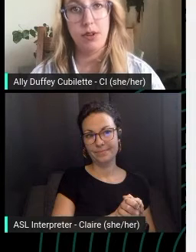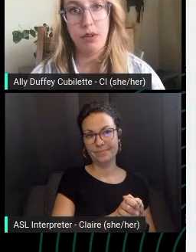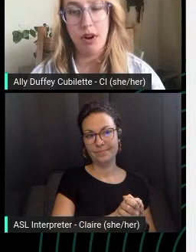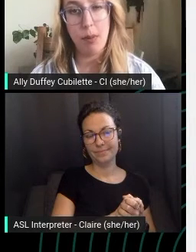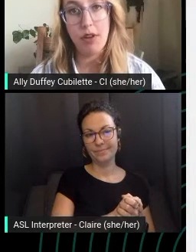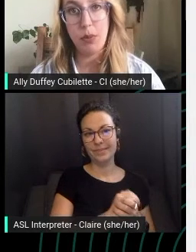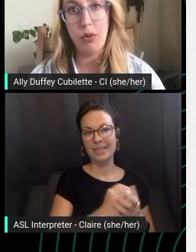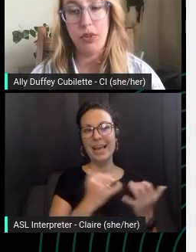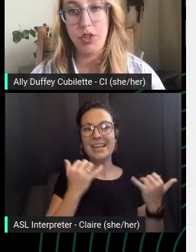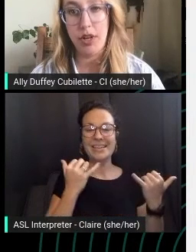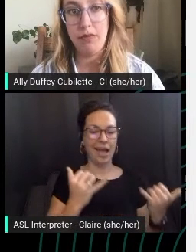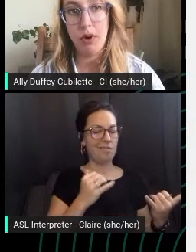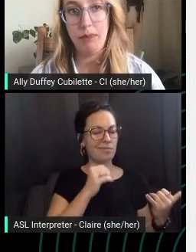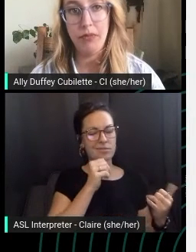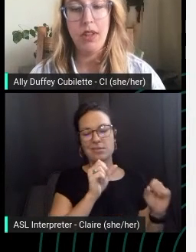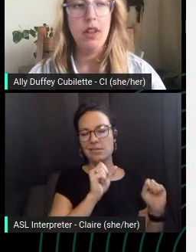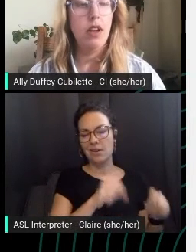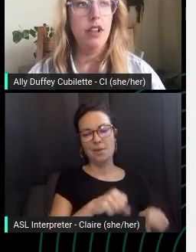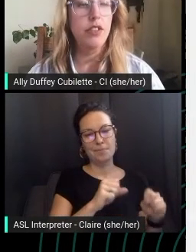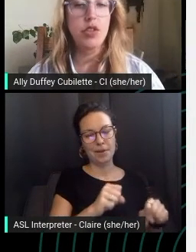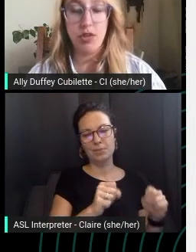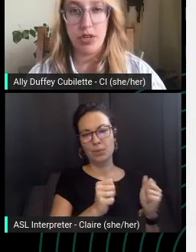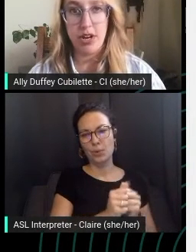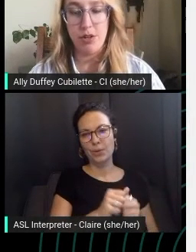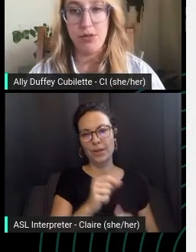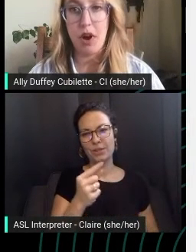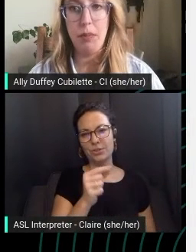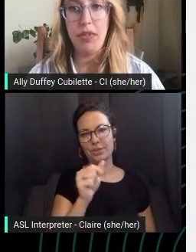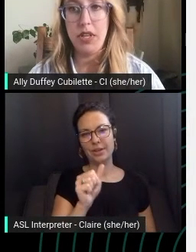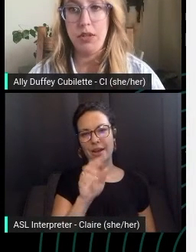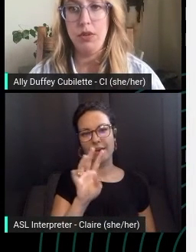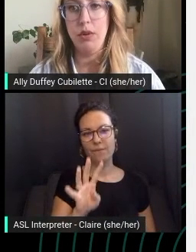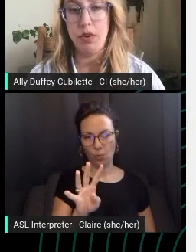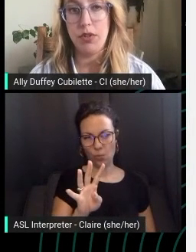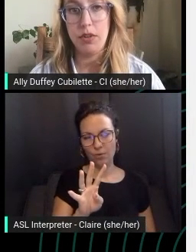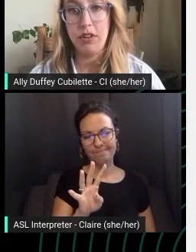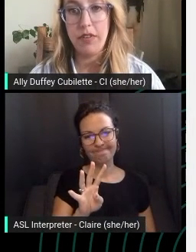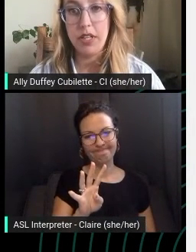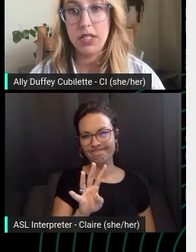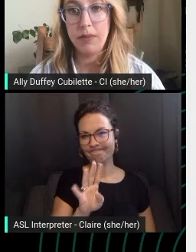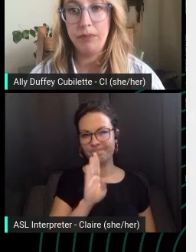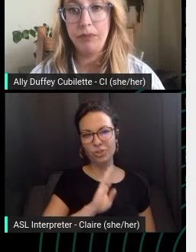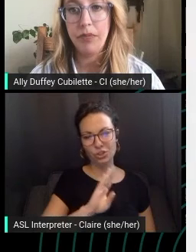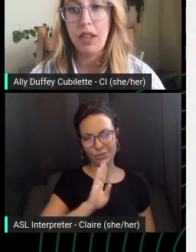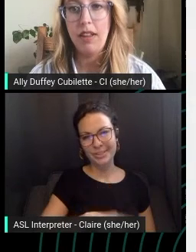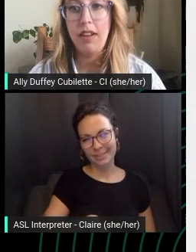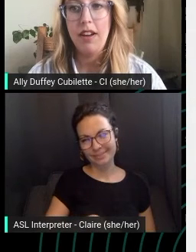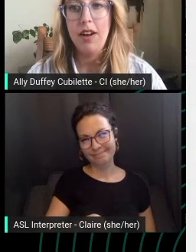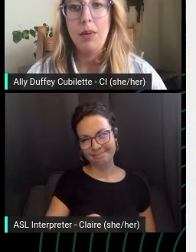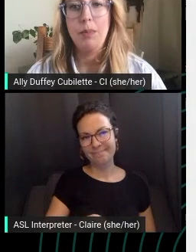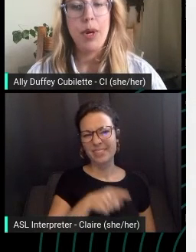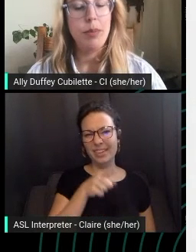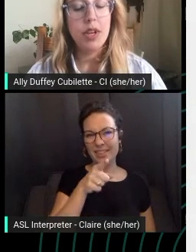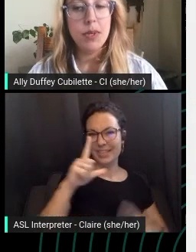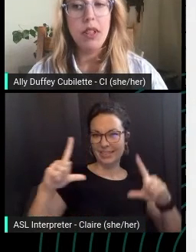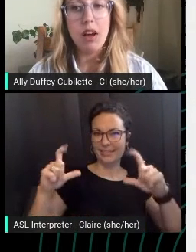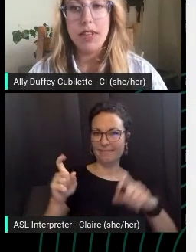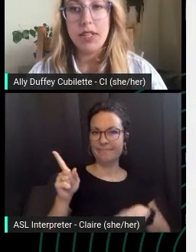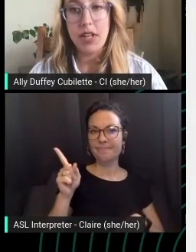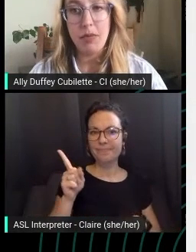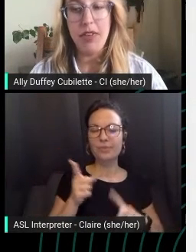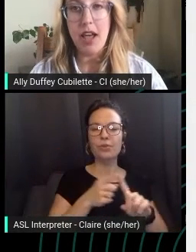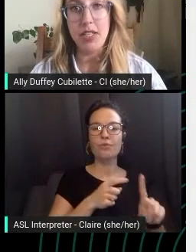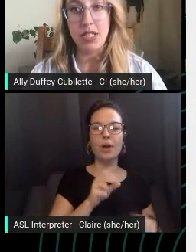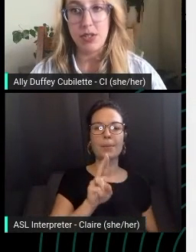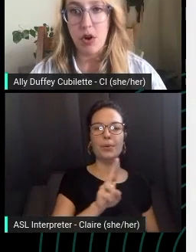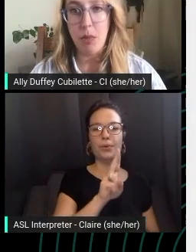this is no longer possible with GA4. The screenshot here is from the Universal interface. But because we love this